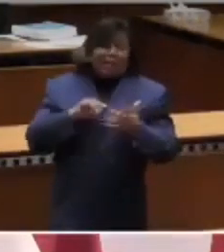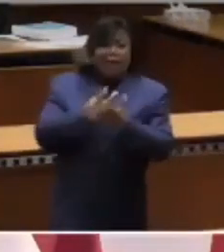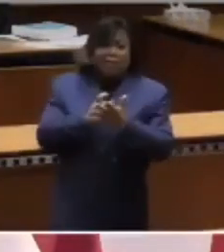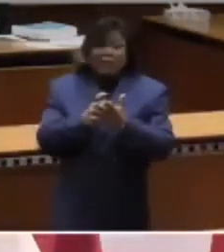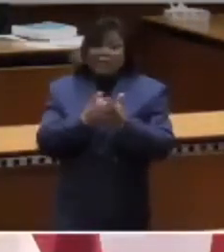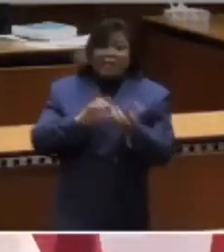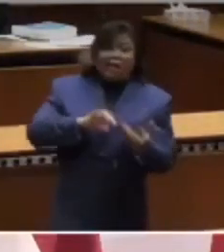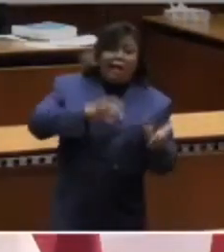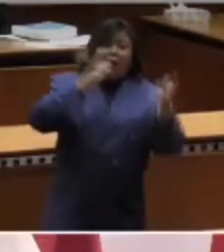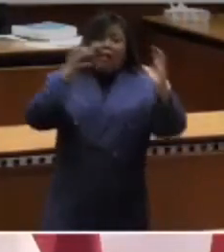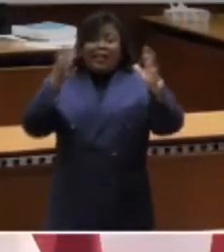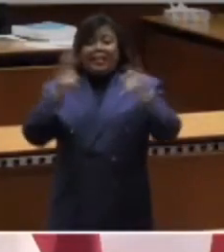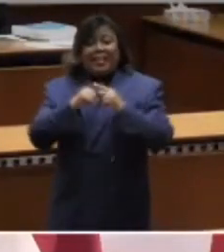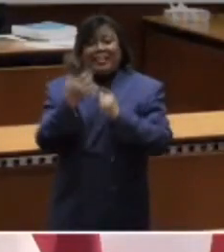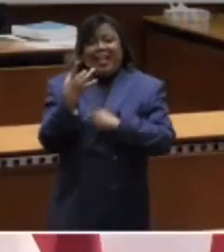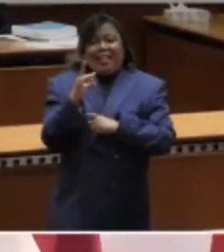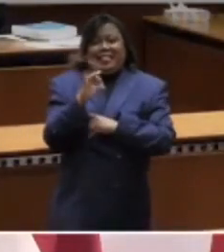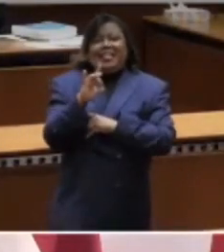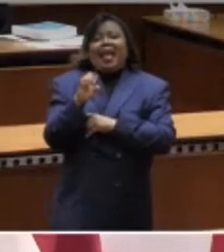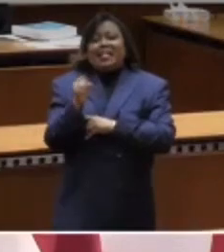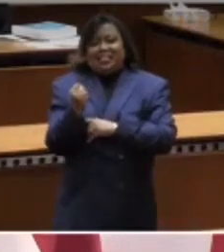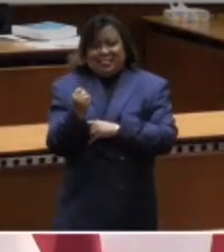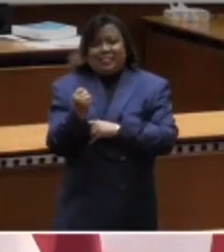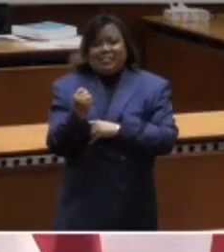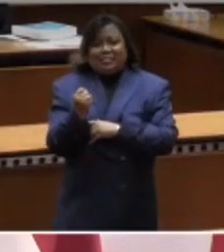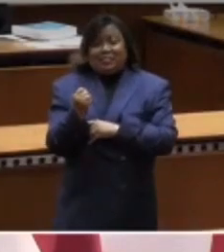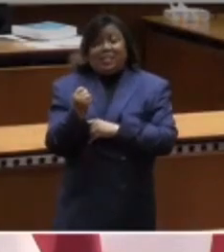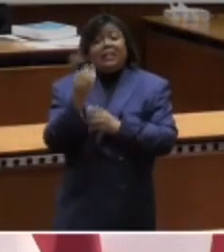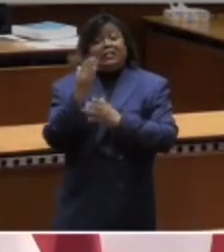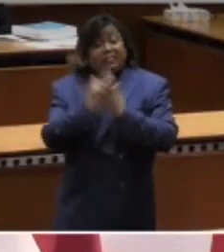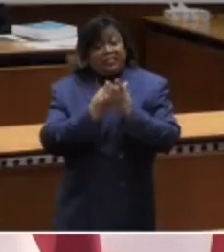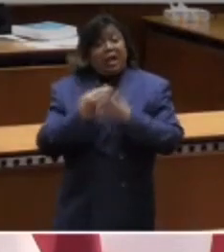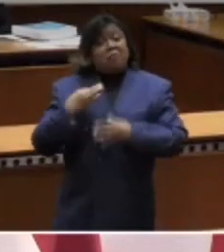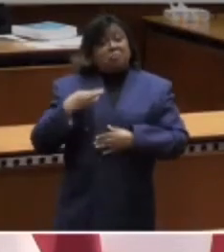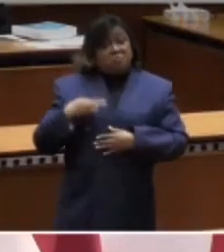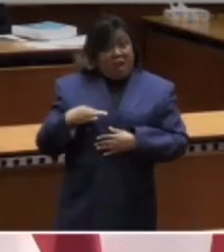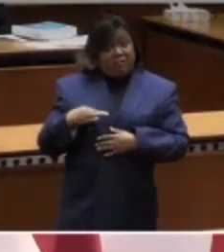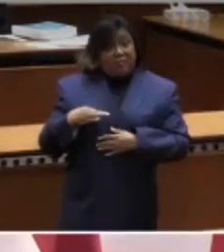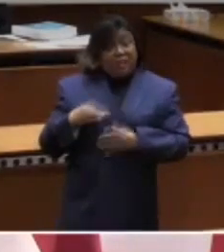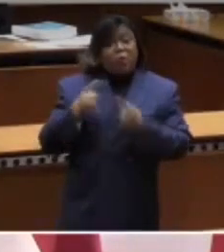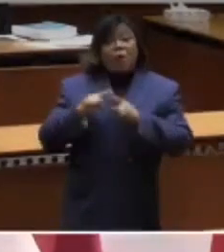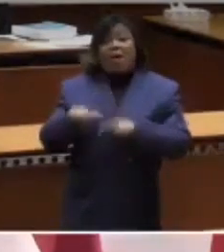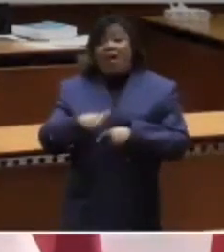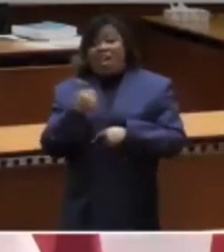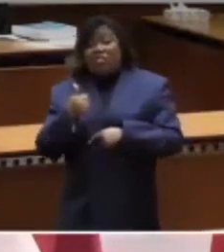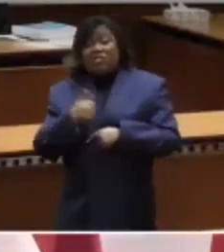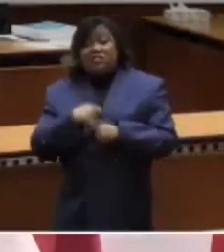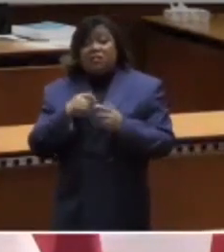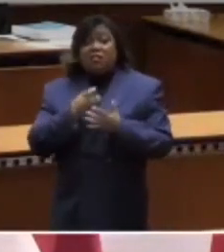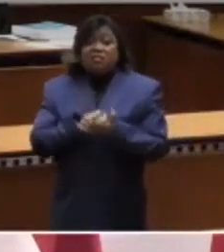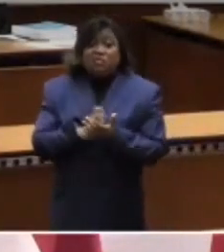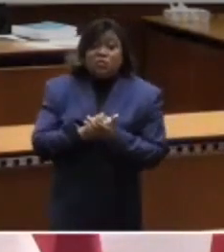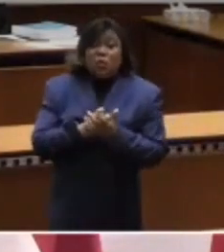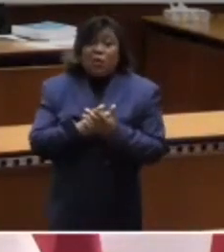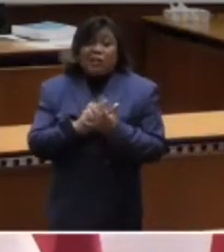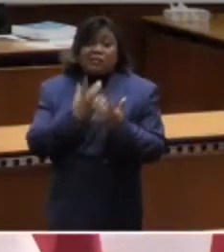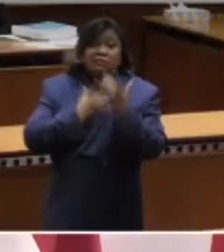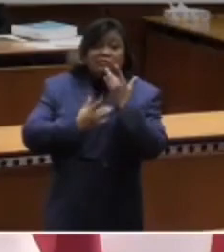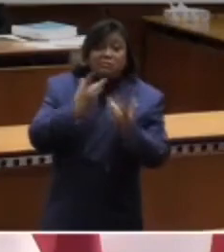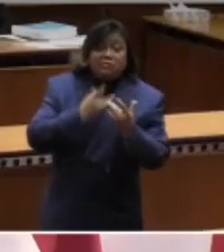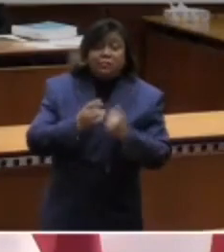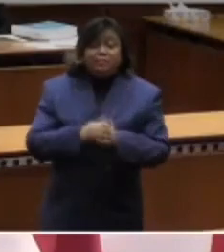and civic uprisings in the 1880s, some profited while others toiled in